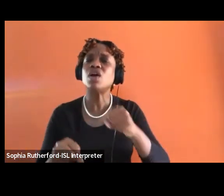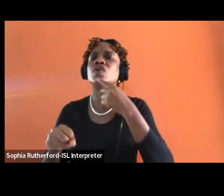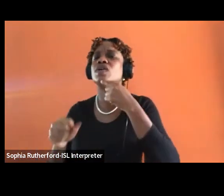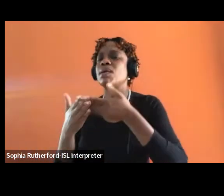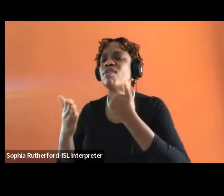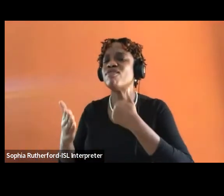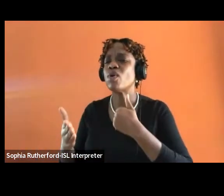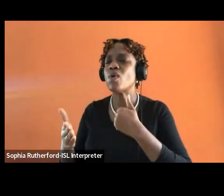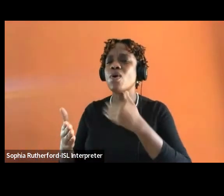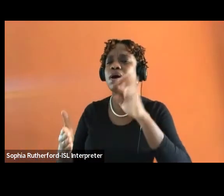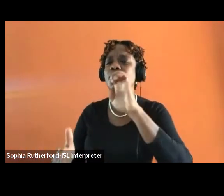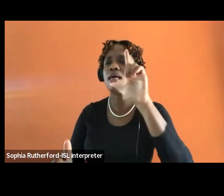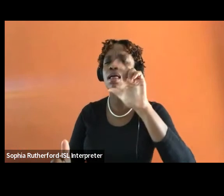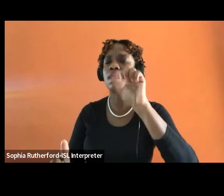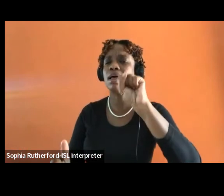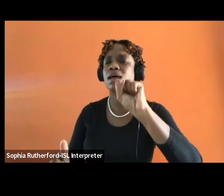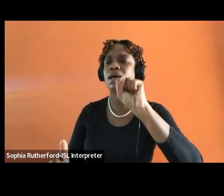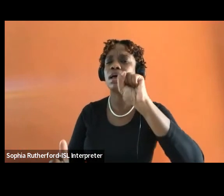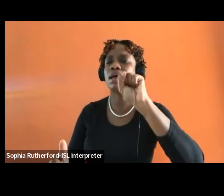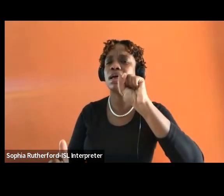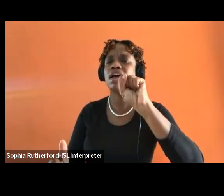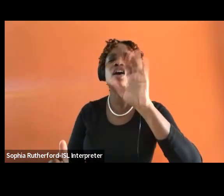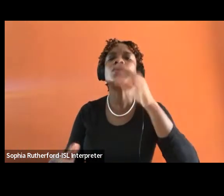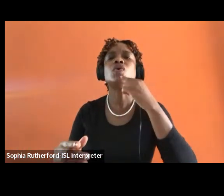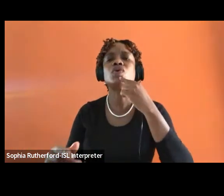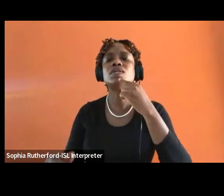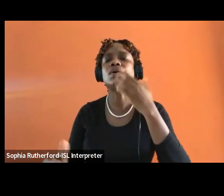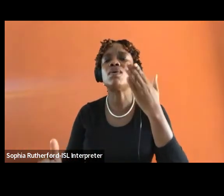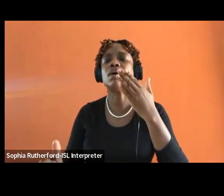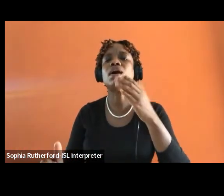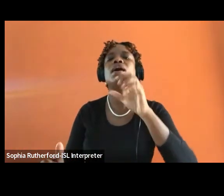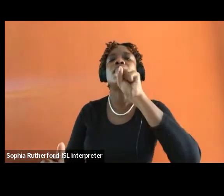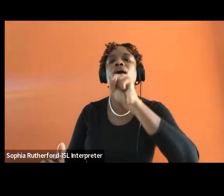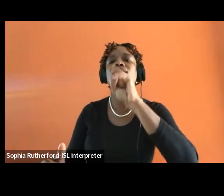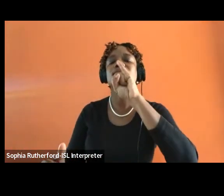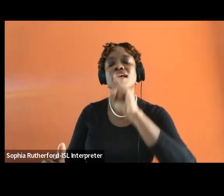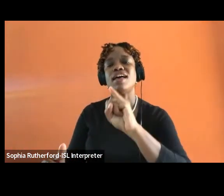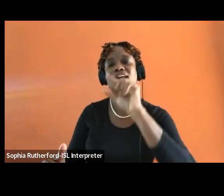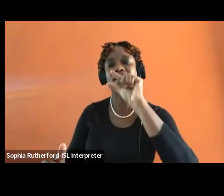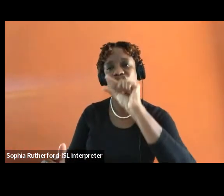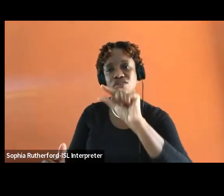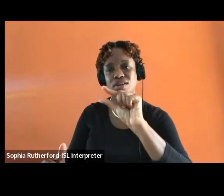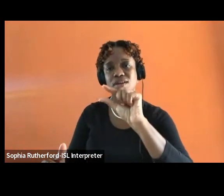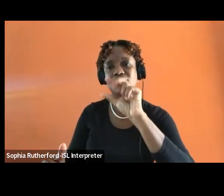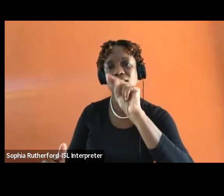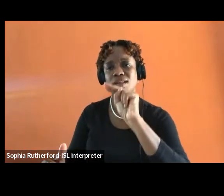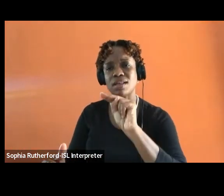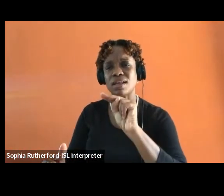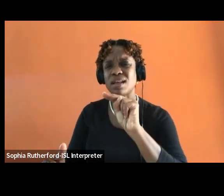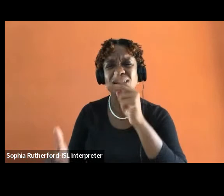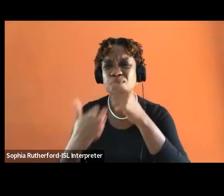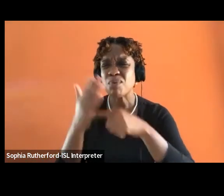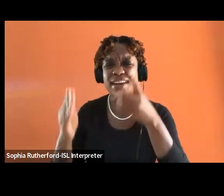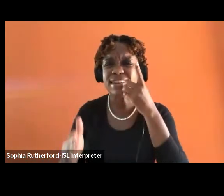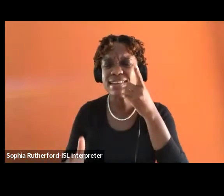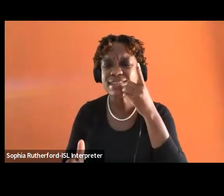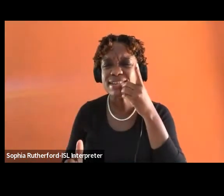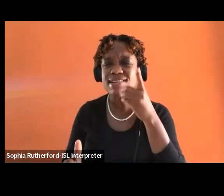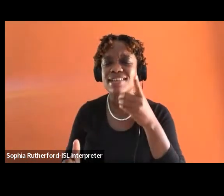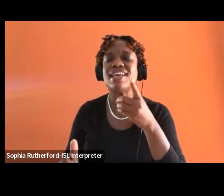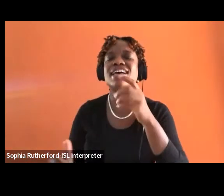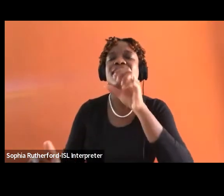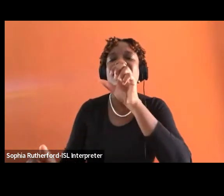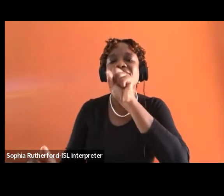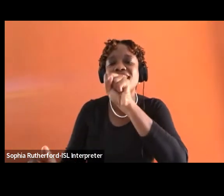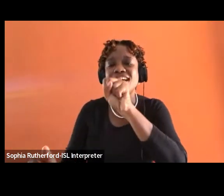Medical. I don't know. I don't do her. Signature Dental. Signature Dental. What kind of dental? Signature.